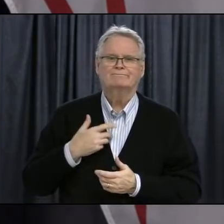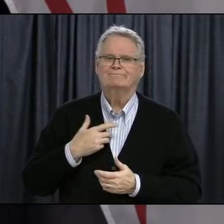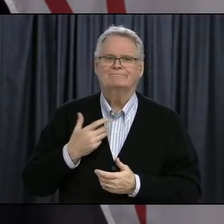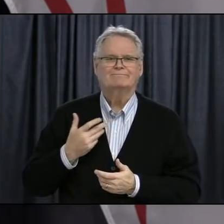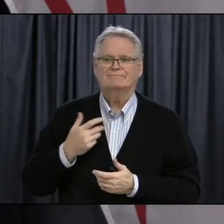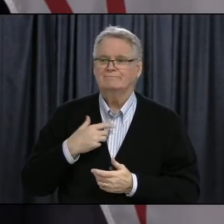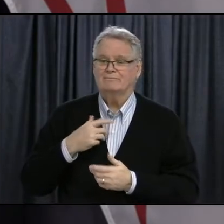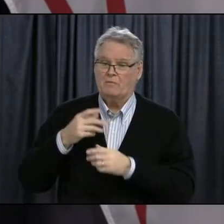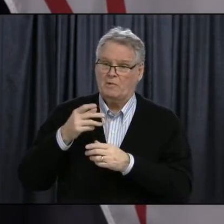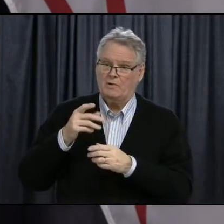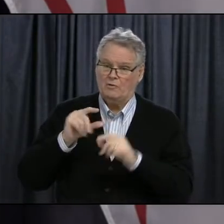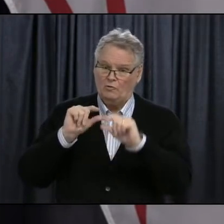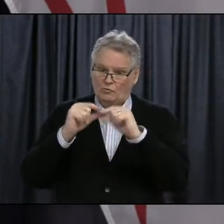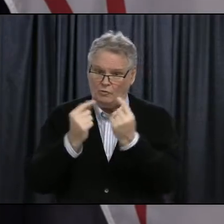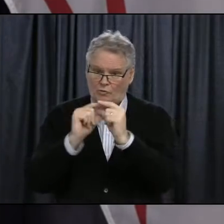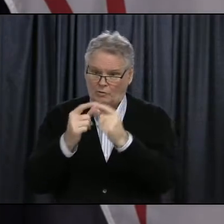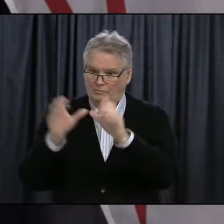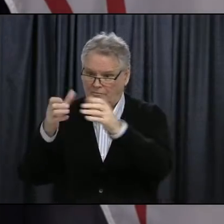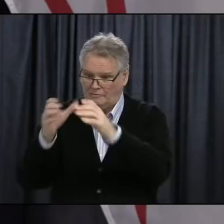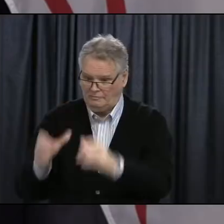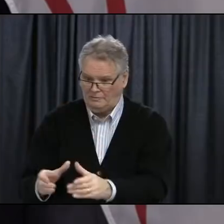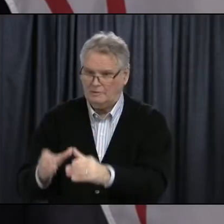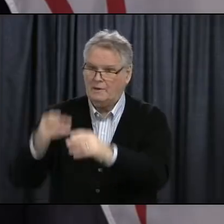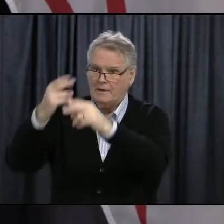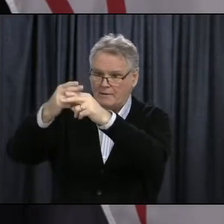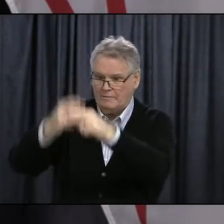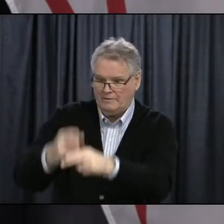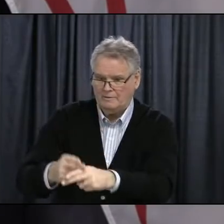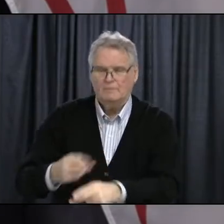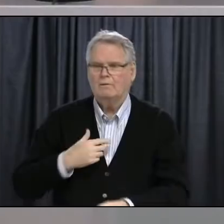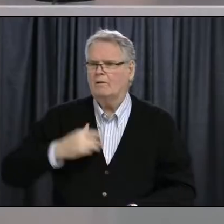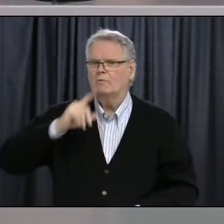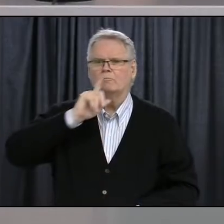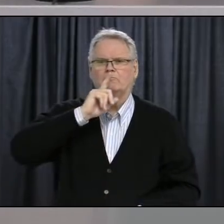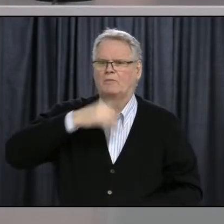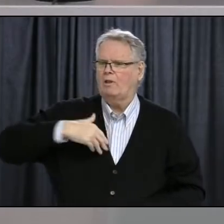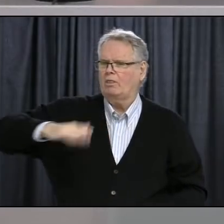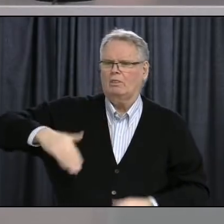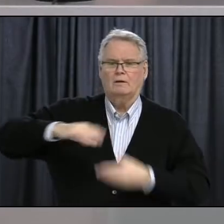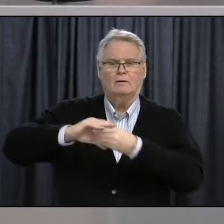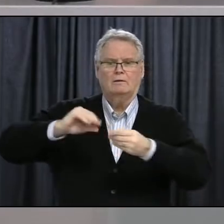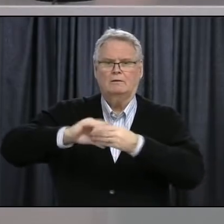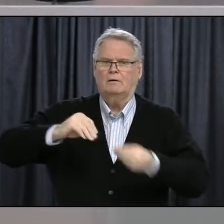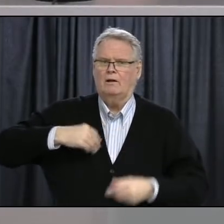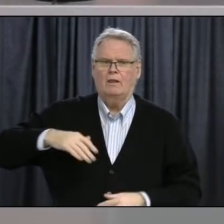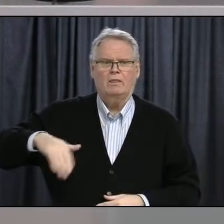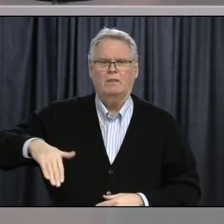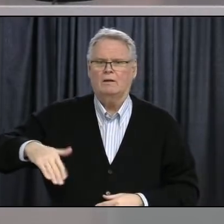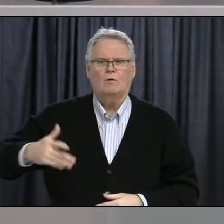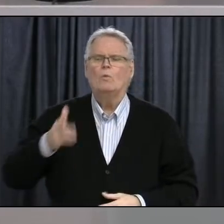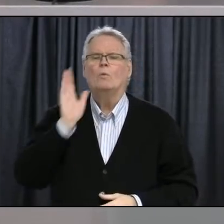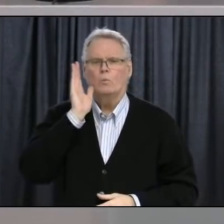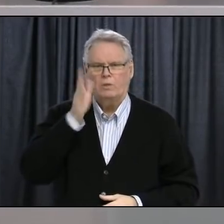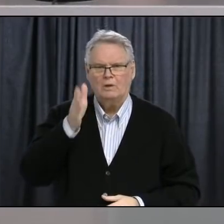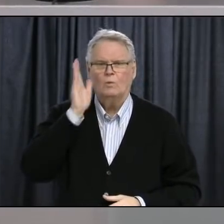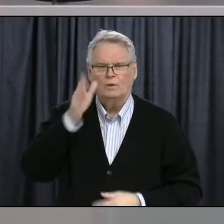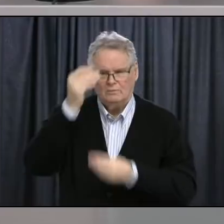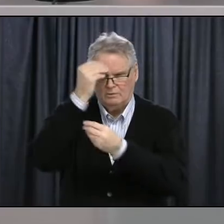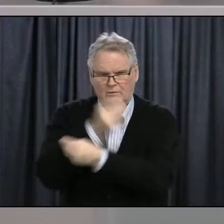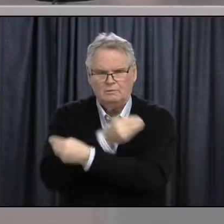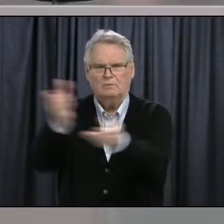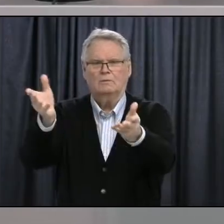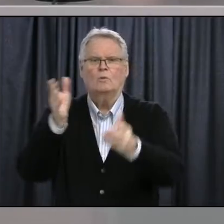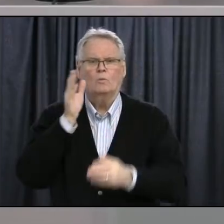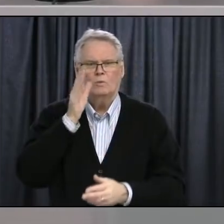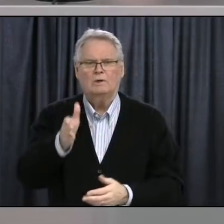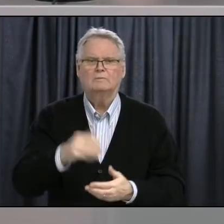Thank you. Our next questions are from Peter Jackson with the Telegram.